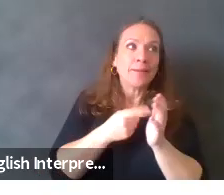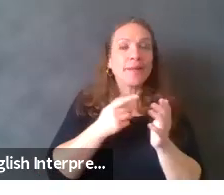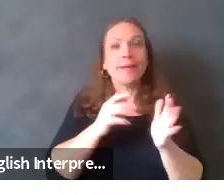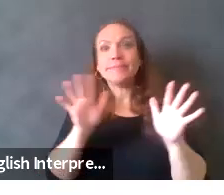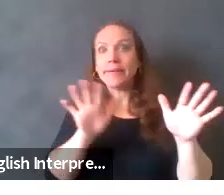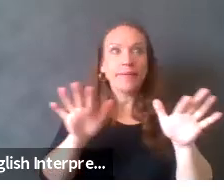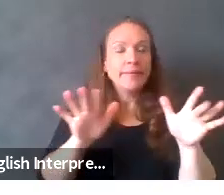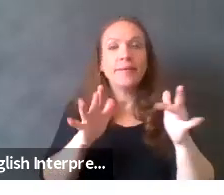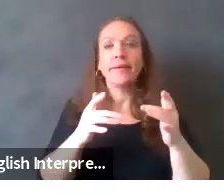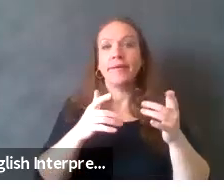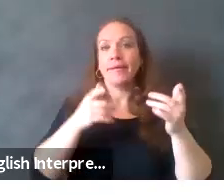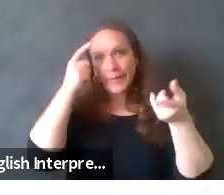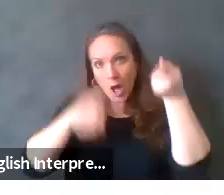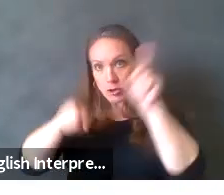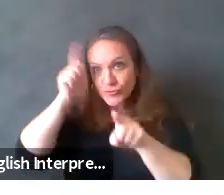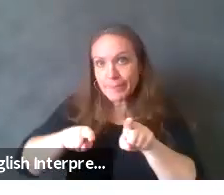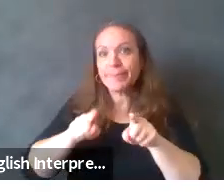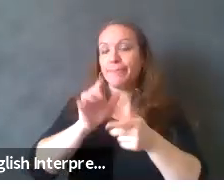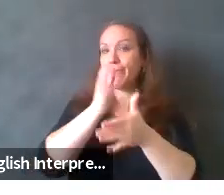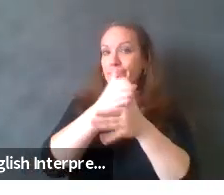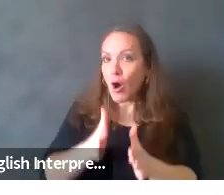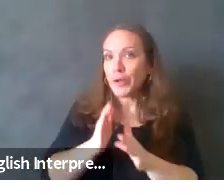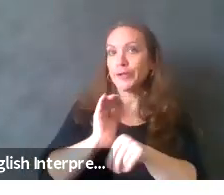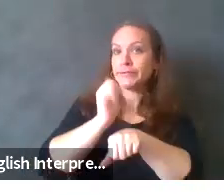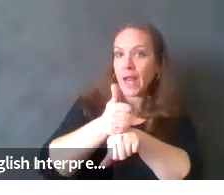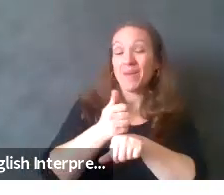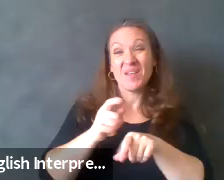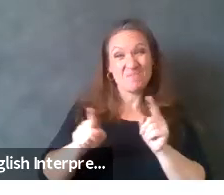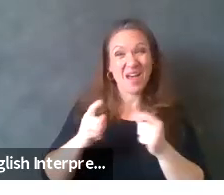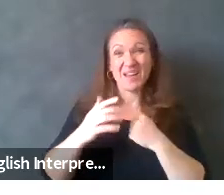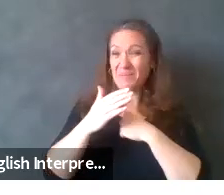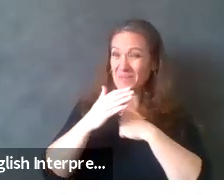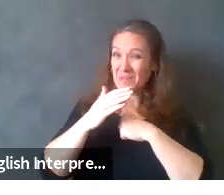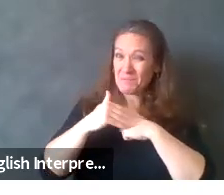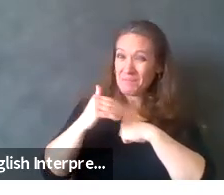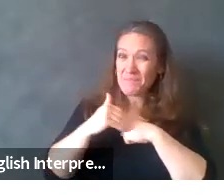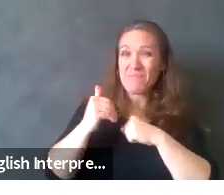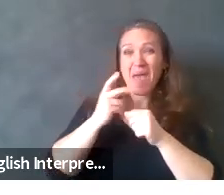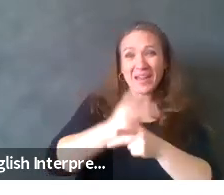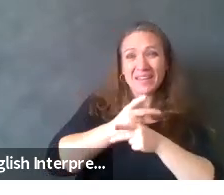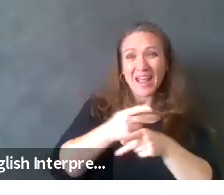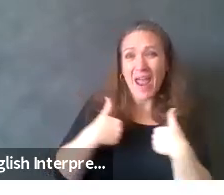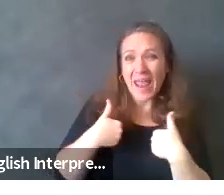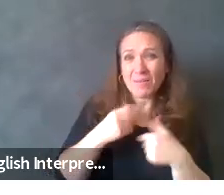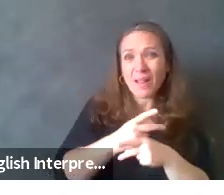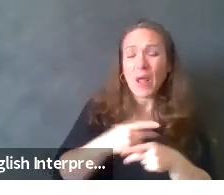not necessarily Louisiana, but I know that pet care can be a real challenge.